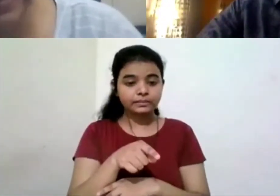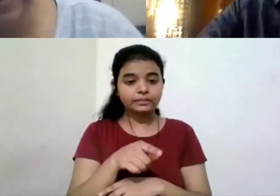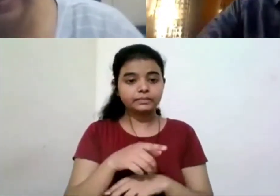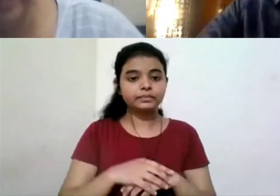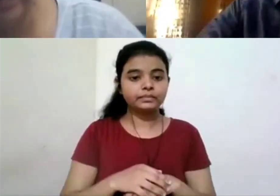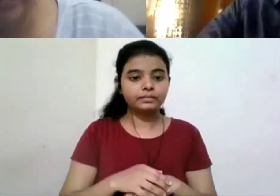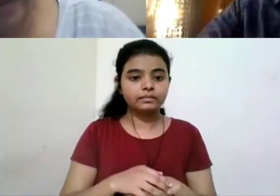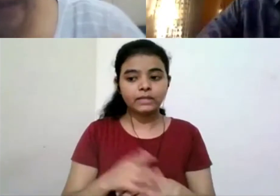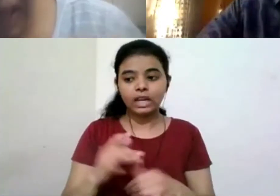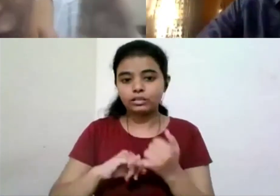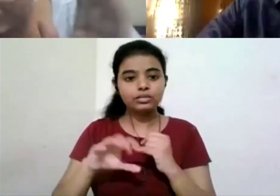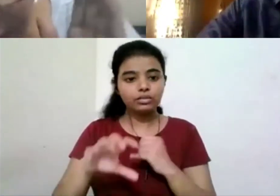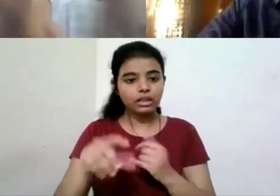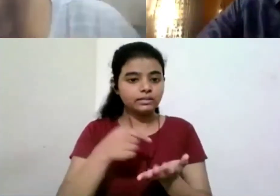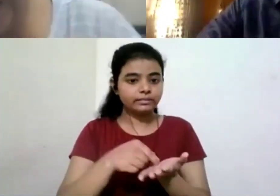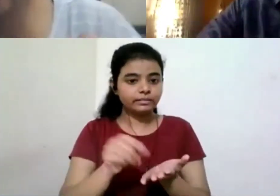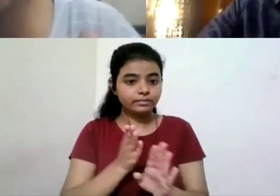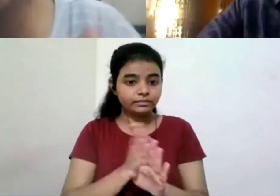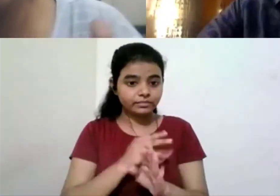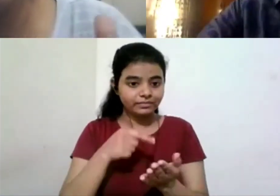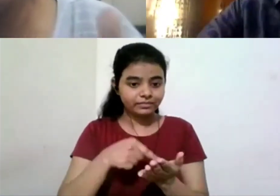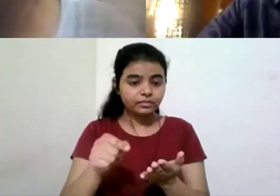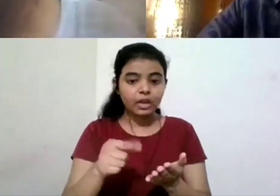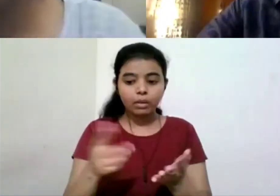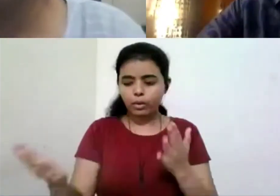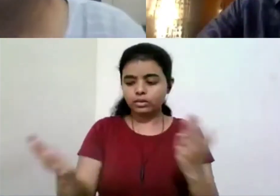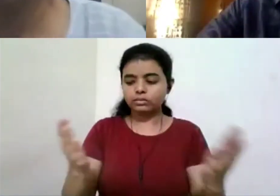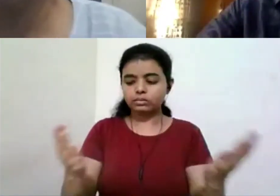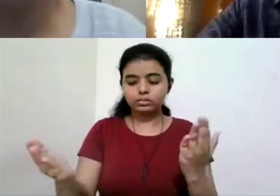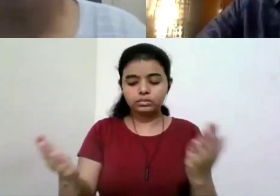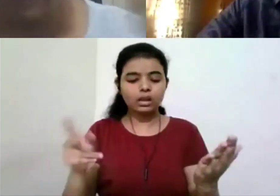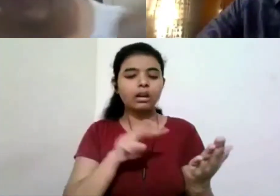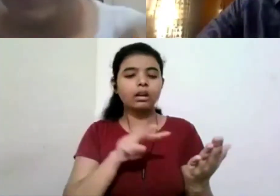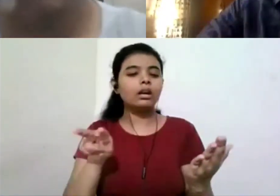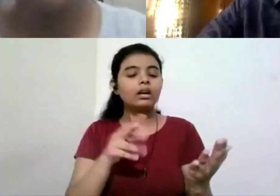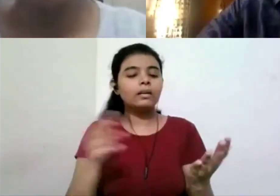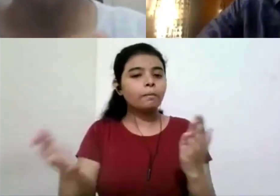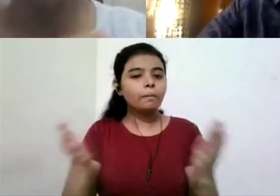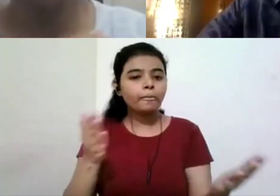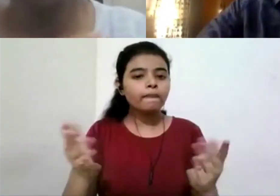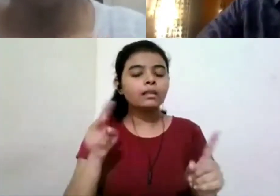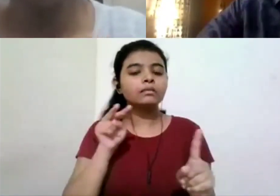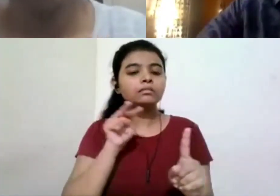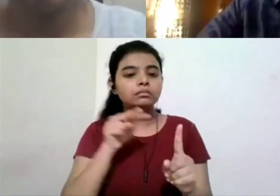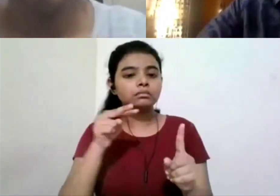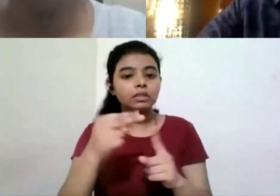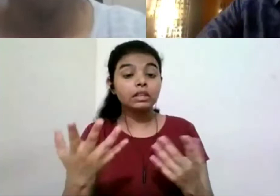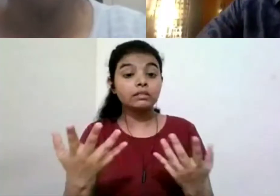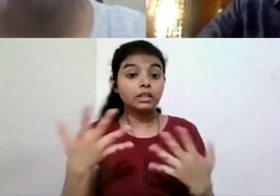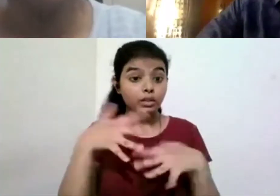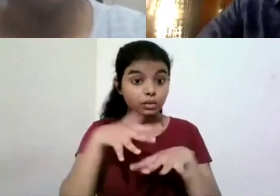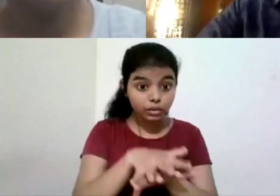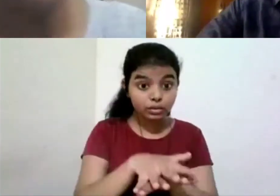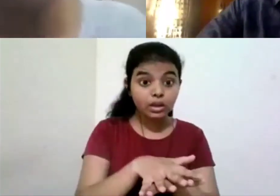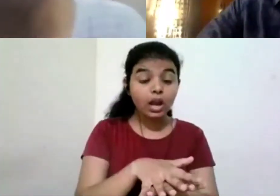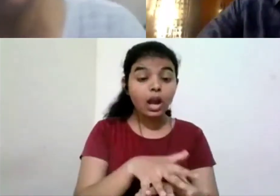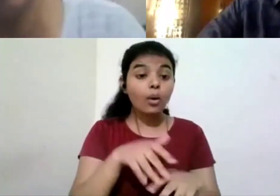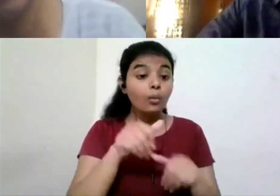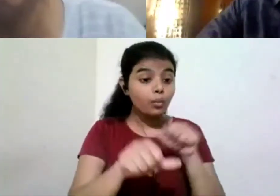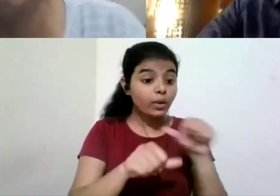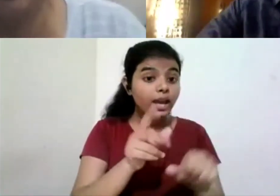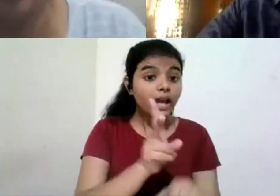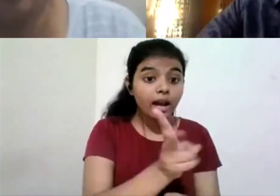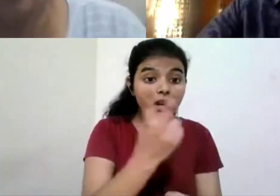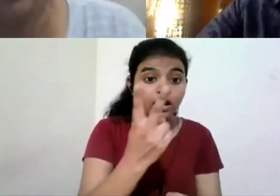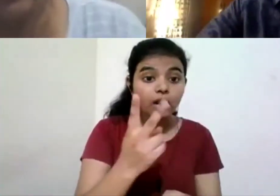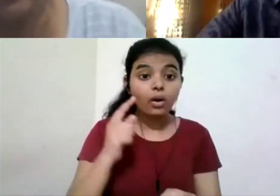by the state, and you just compare the two, you would see that if you have a perspective of inclusion, how you proceed, and if you don't